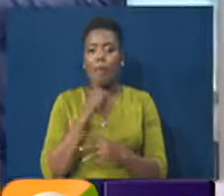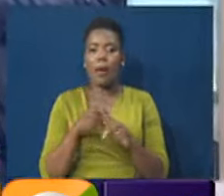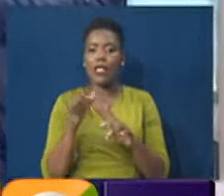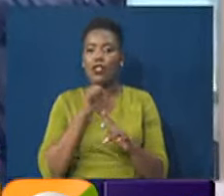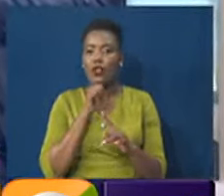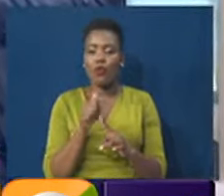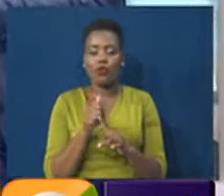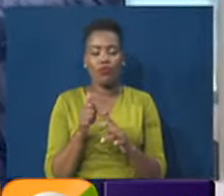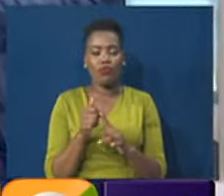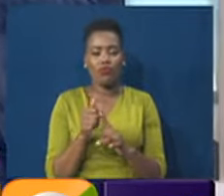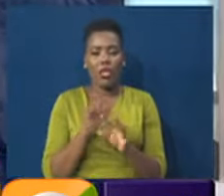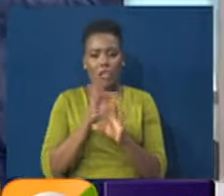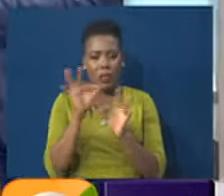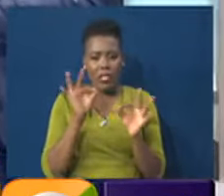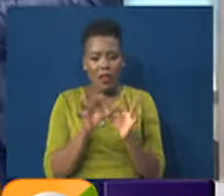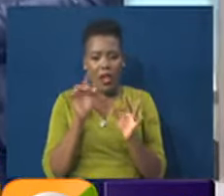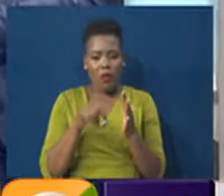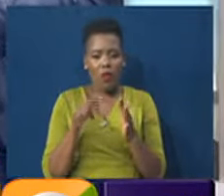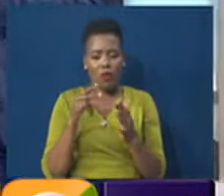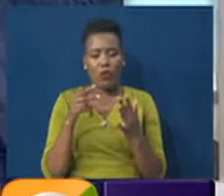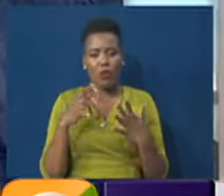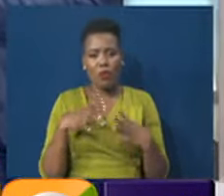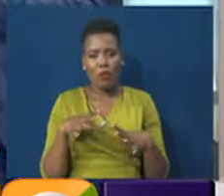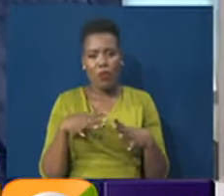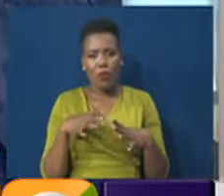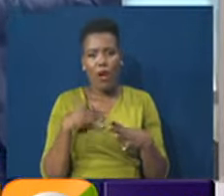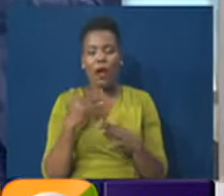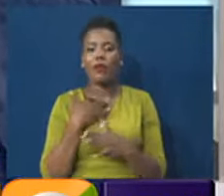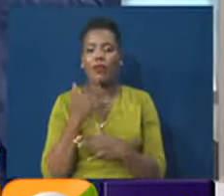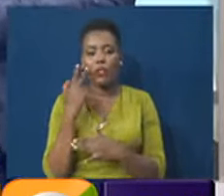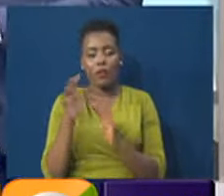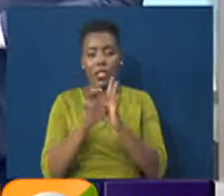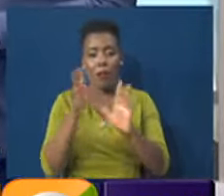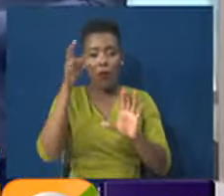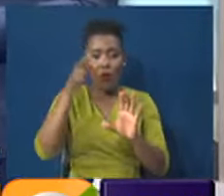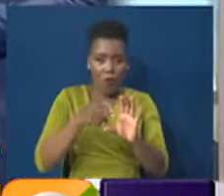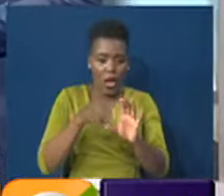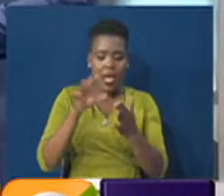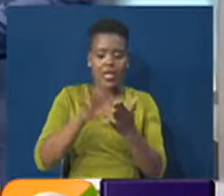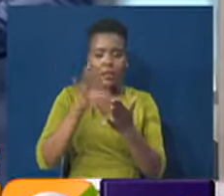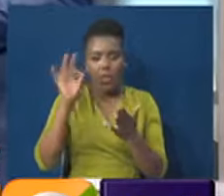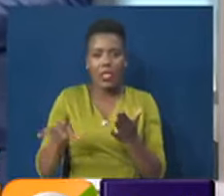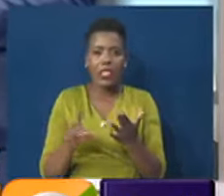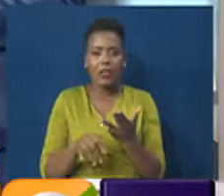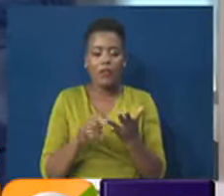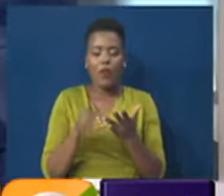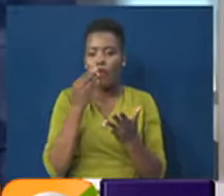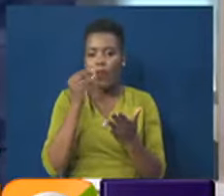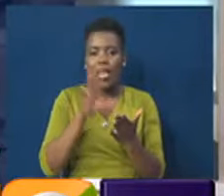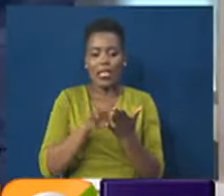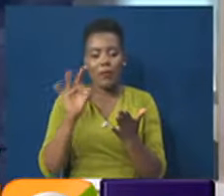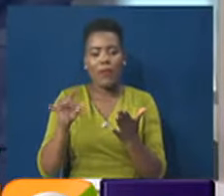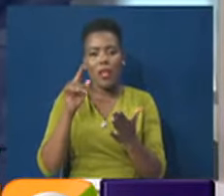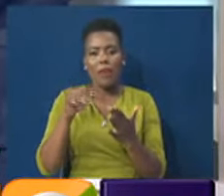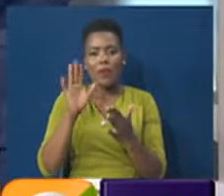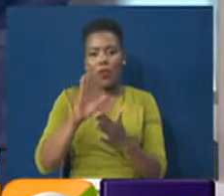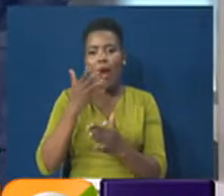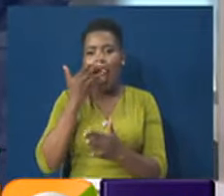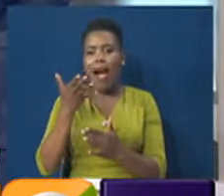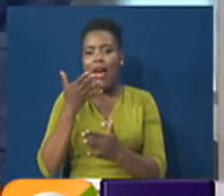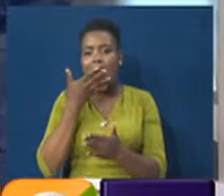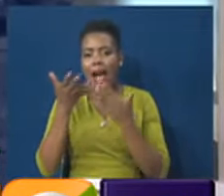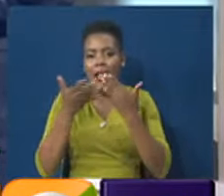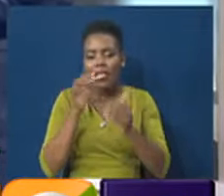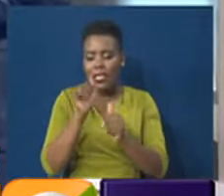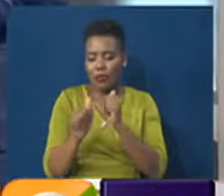would want to see it, especially if you talk about the cost of fuel and cost of food and other commodities. What would be your response in terms of the action,